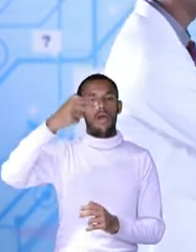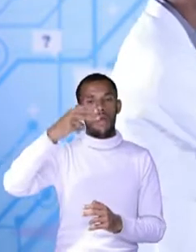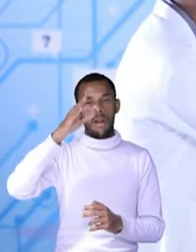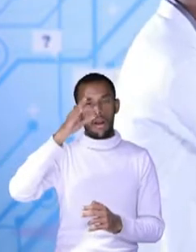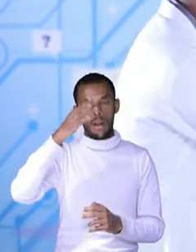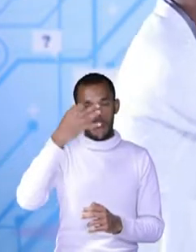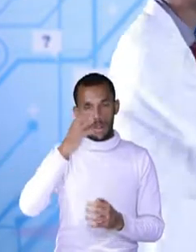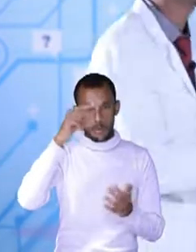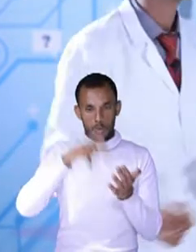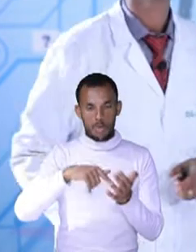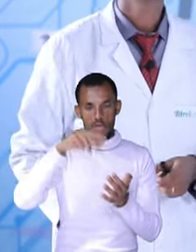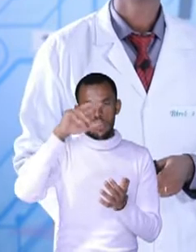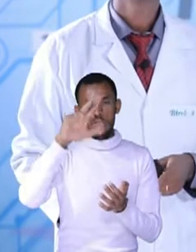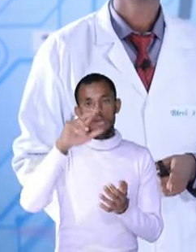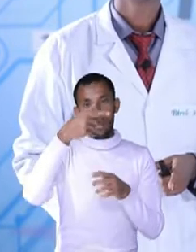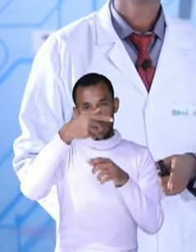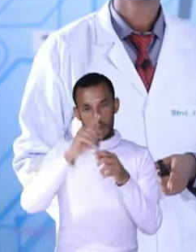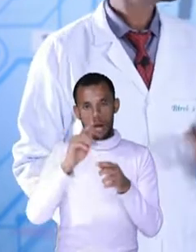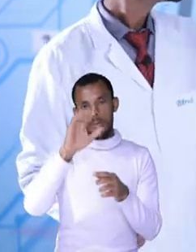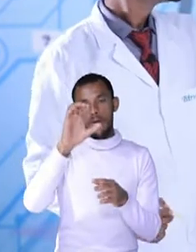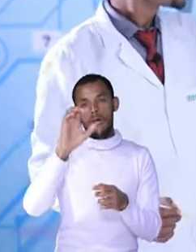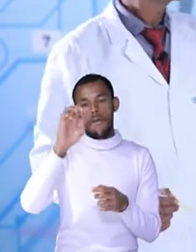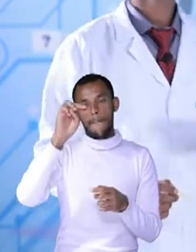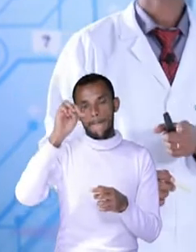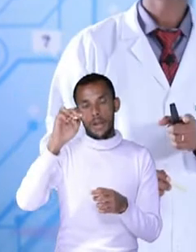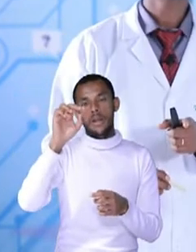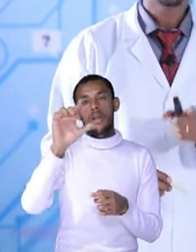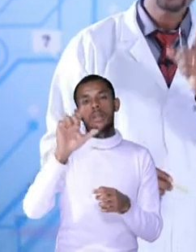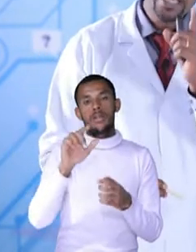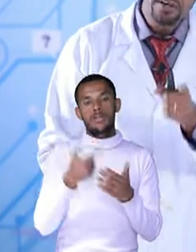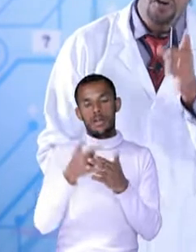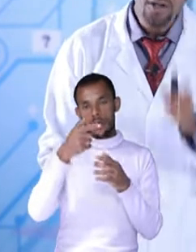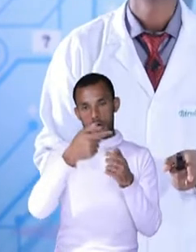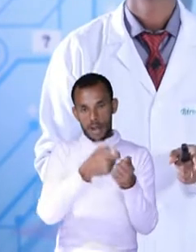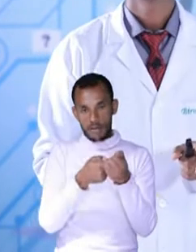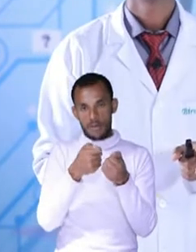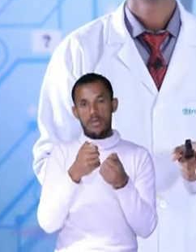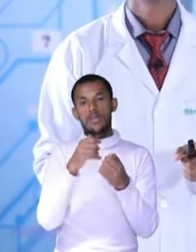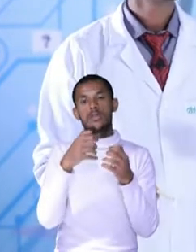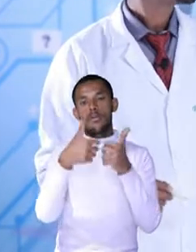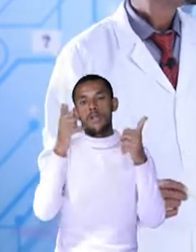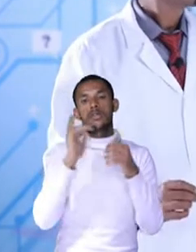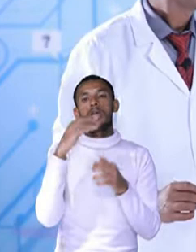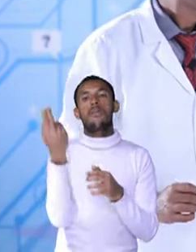milliliter. This is the density of gold. This gravity separation is applicable for